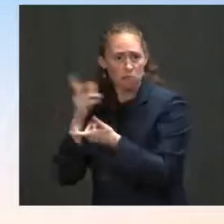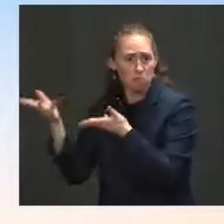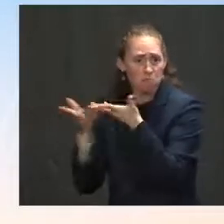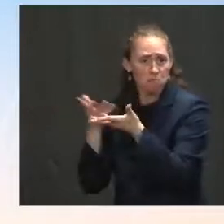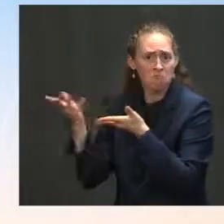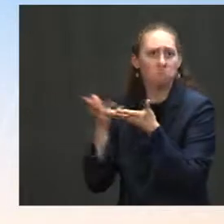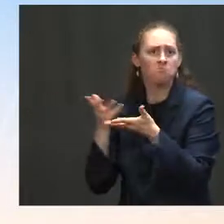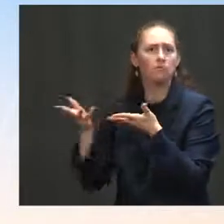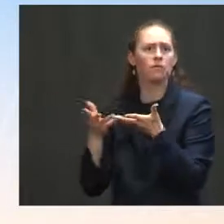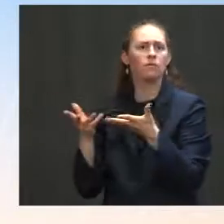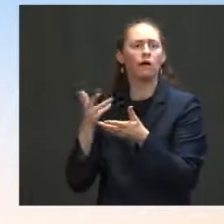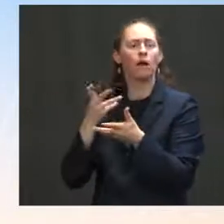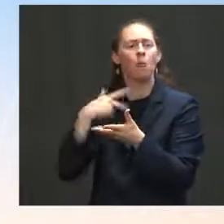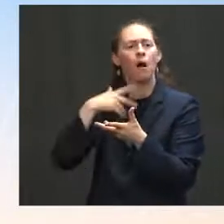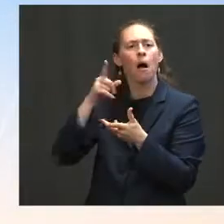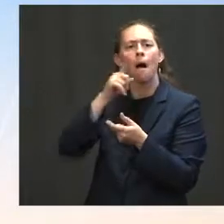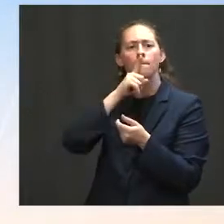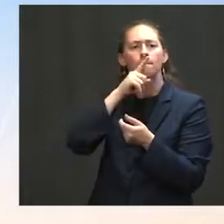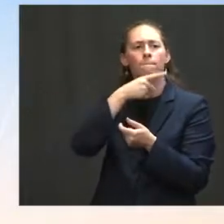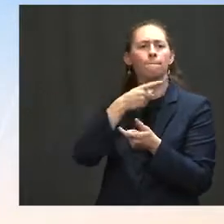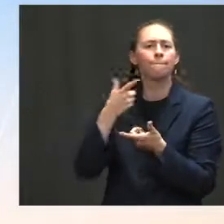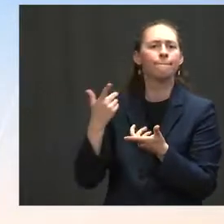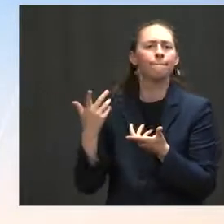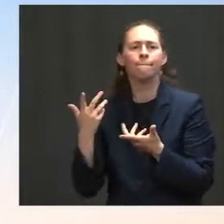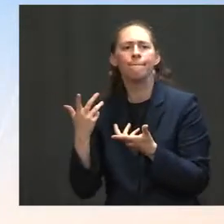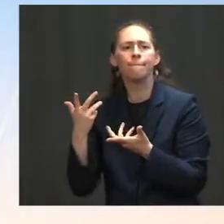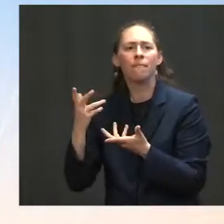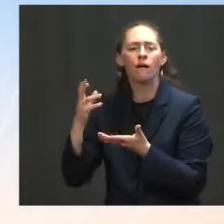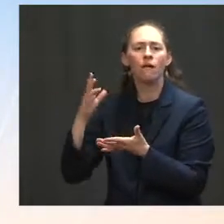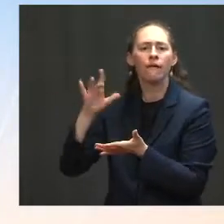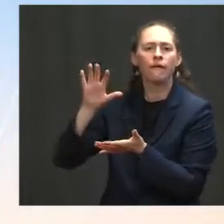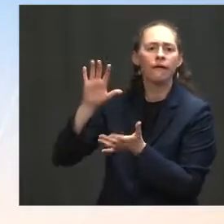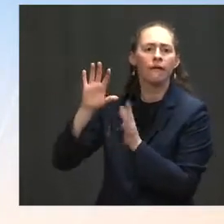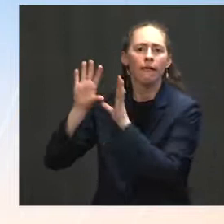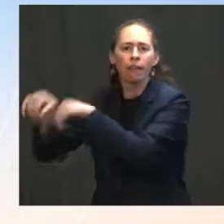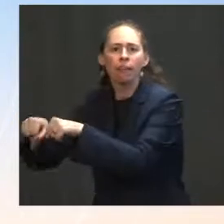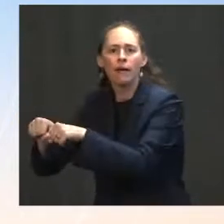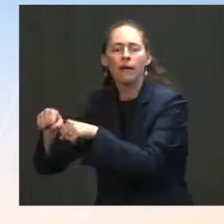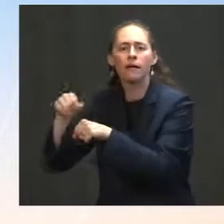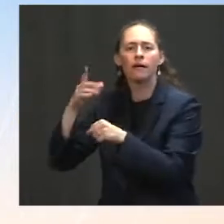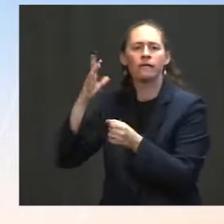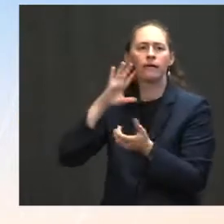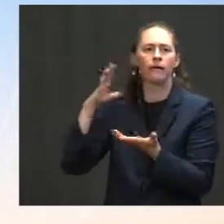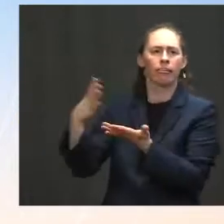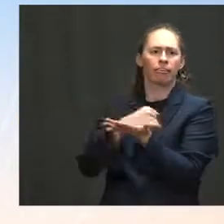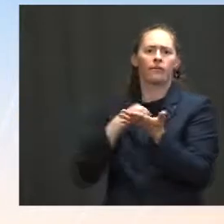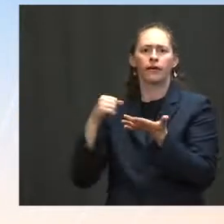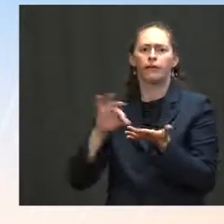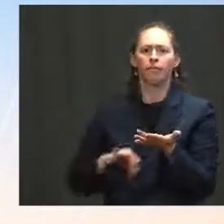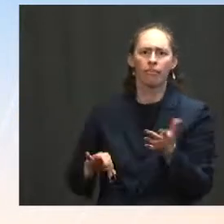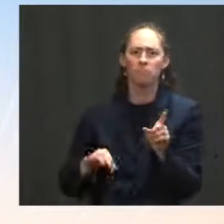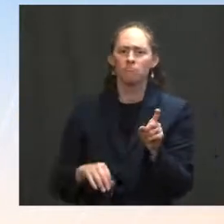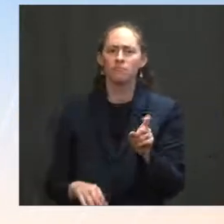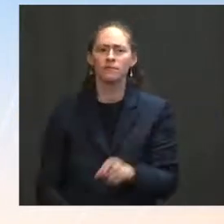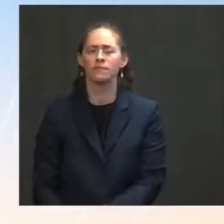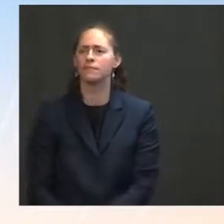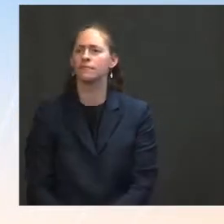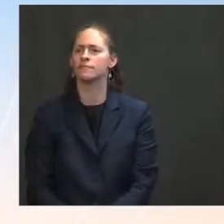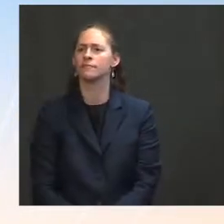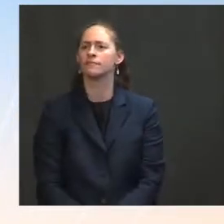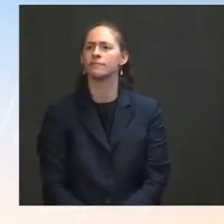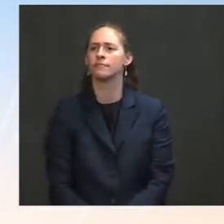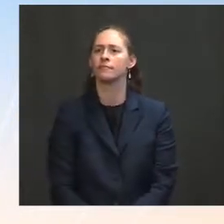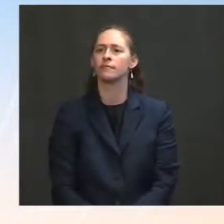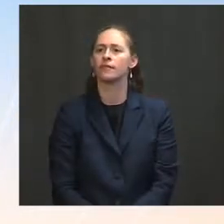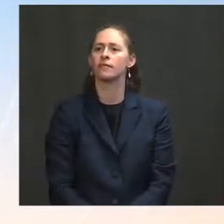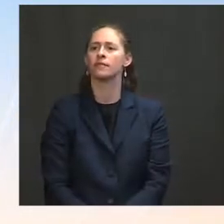impropriety there when it is ultimately sold? Well, I think it would be challenging for an anonymous person who we don't know and Hunter Biden doesn't know to